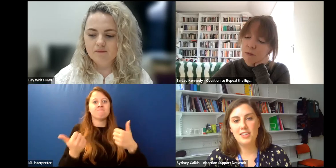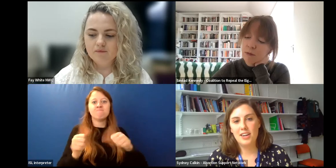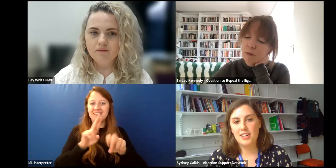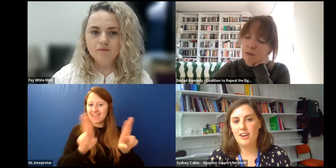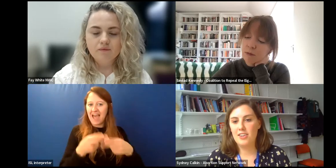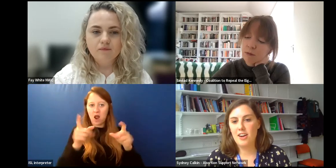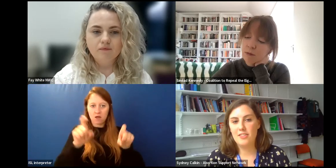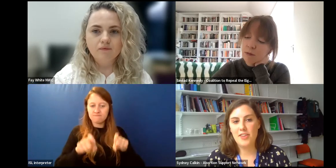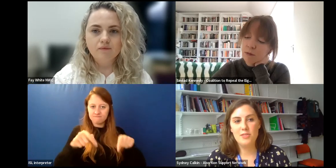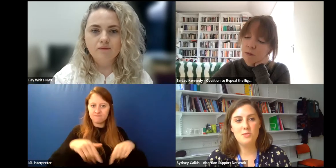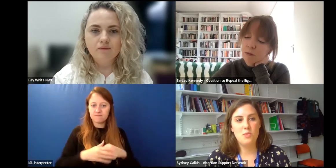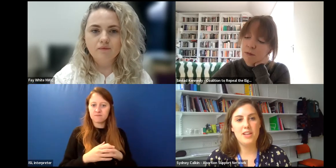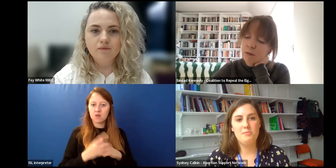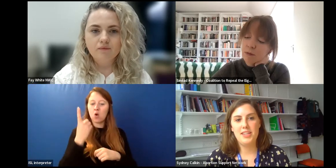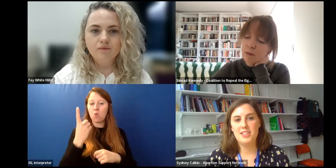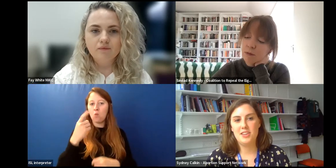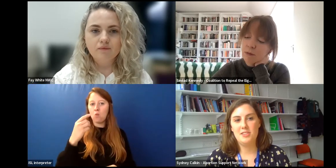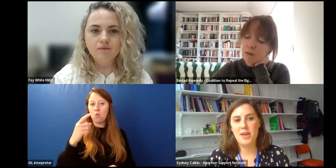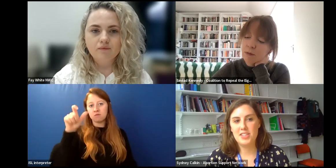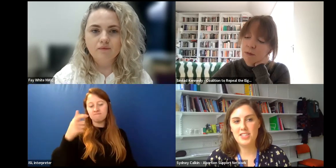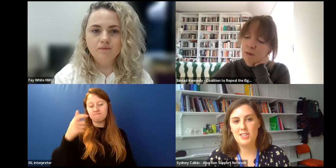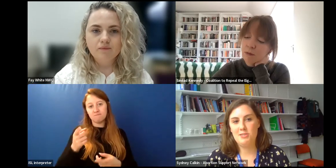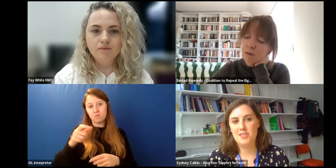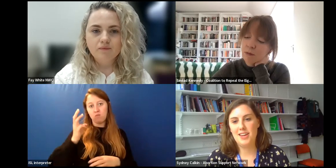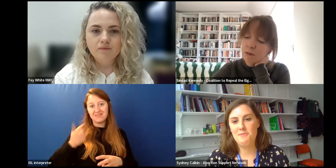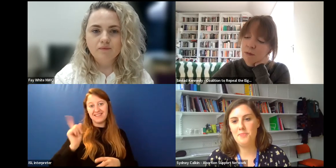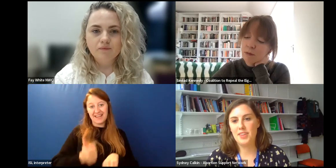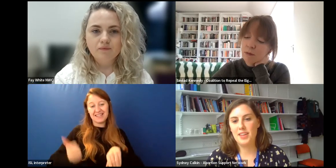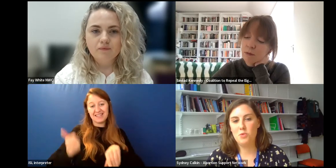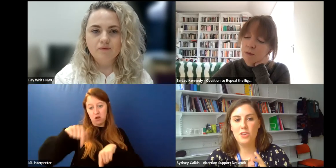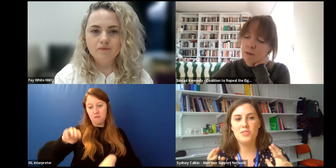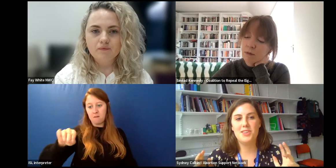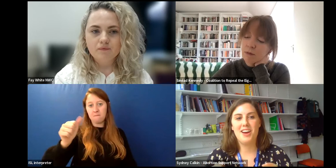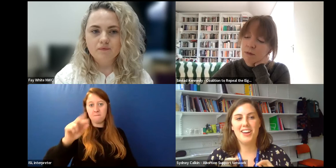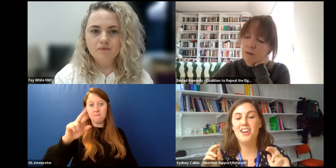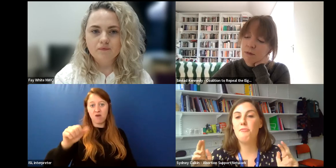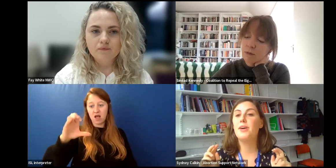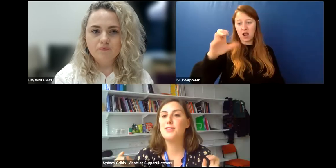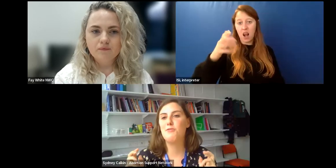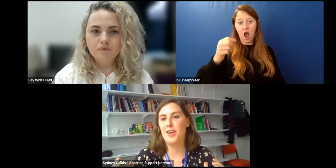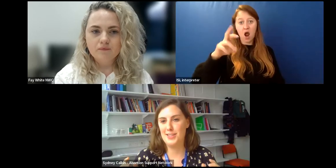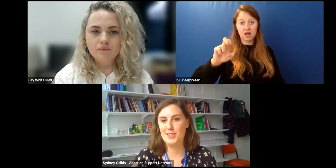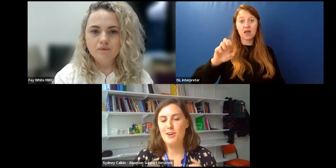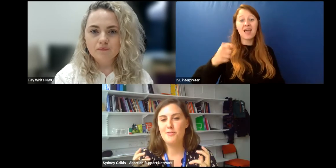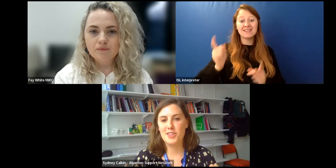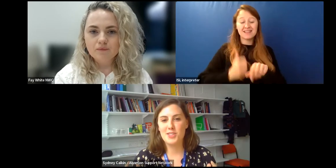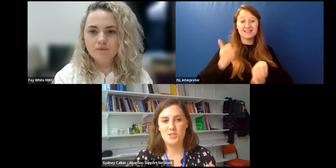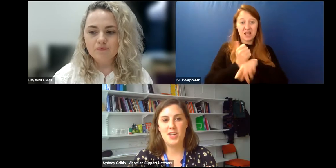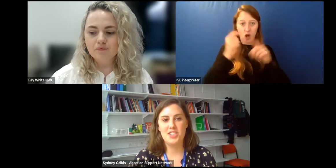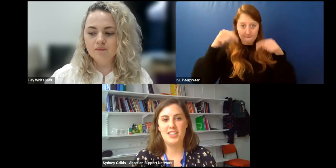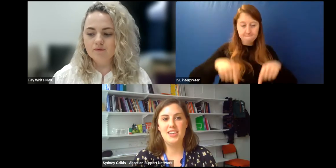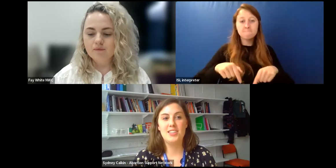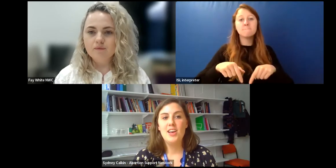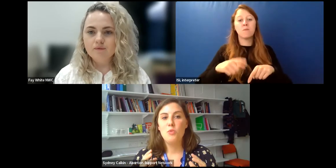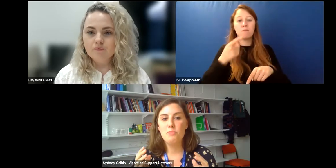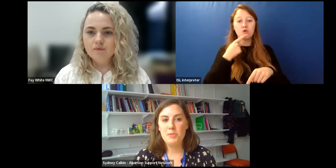Mara Clark, our founder, wanted me to mention to you that our kind of buzz phrase for this